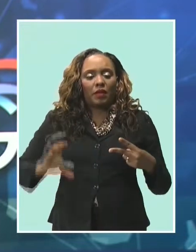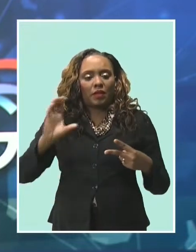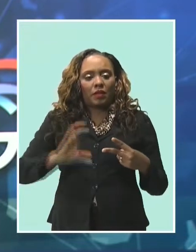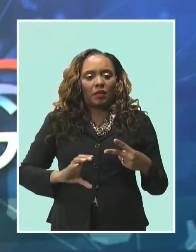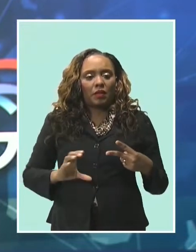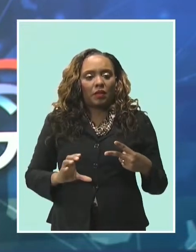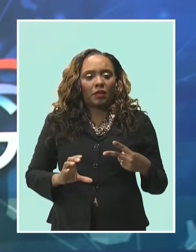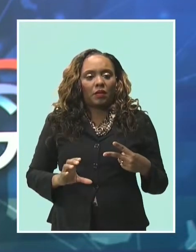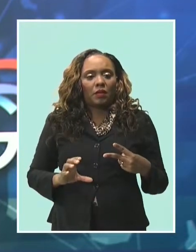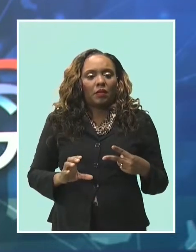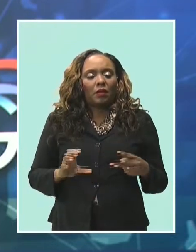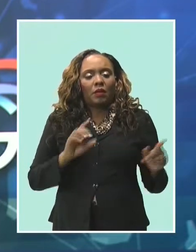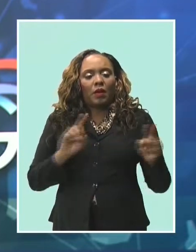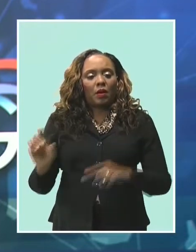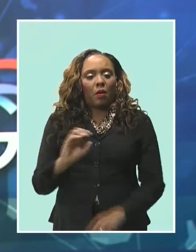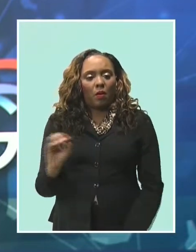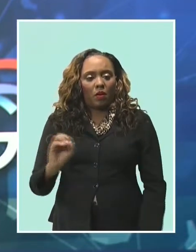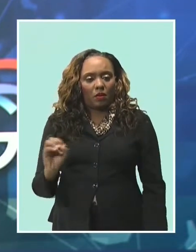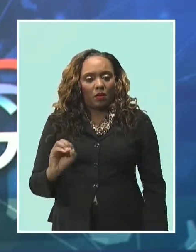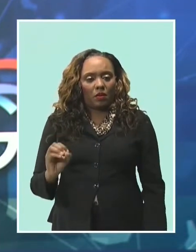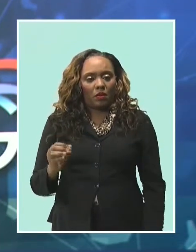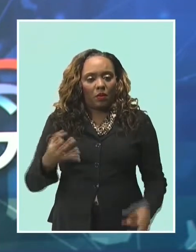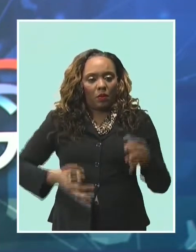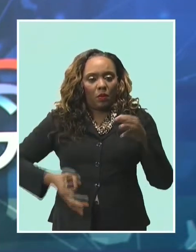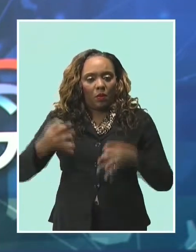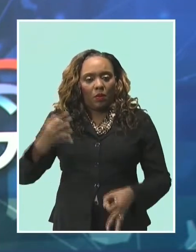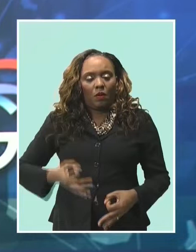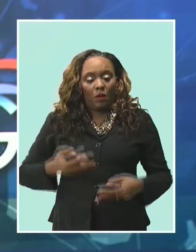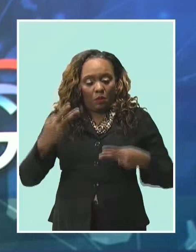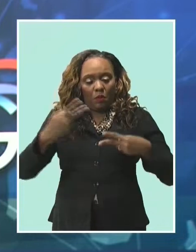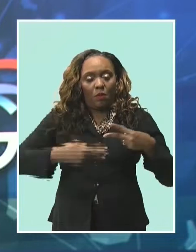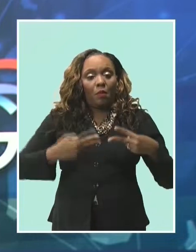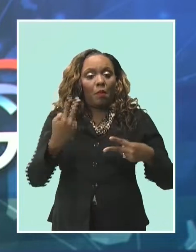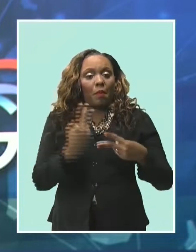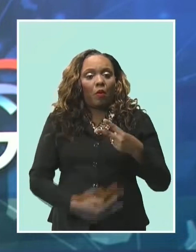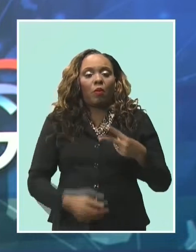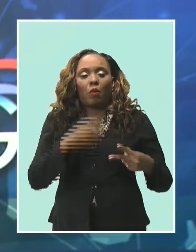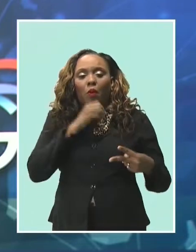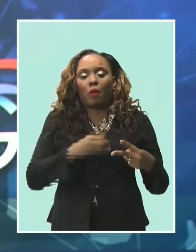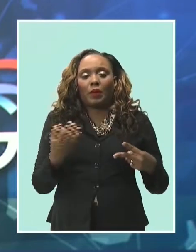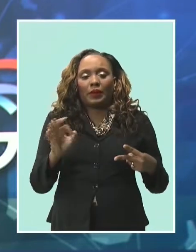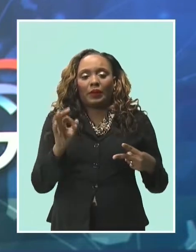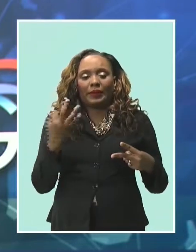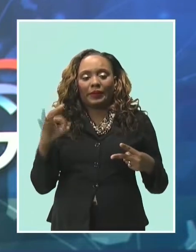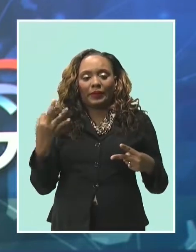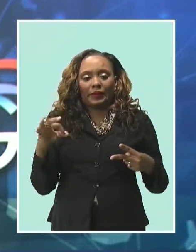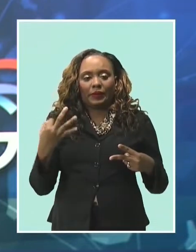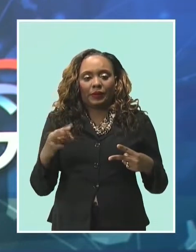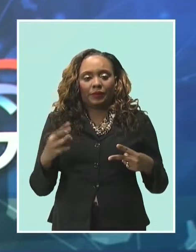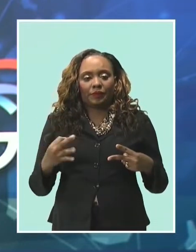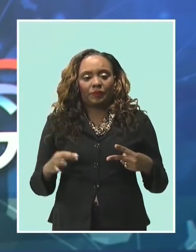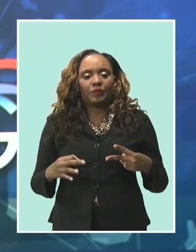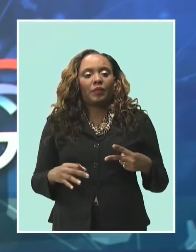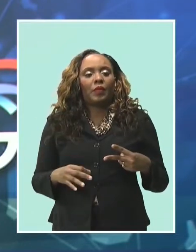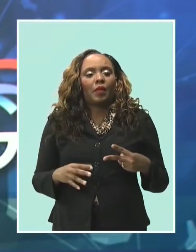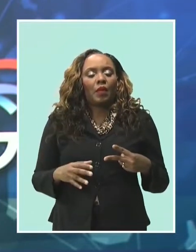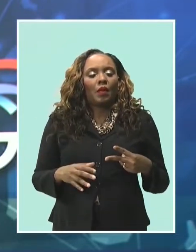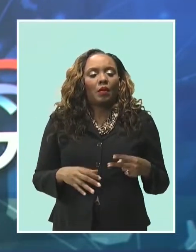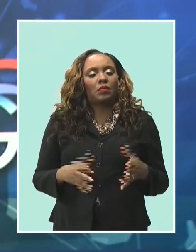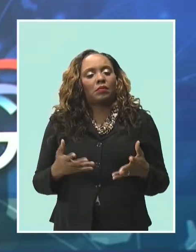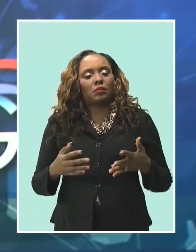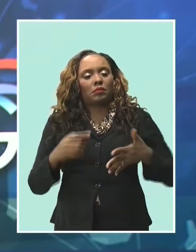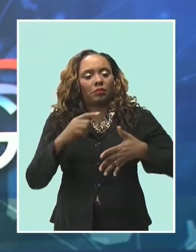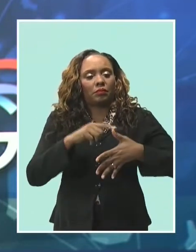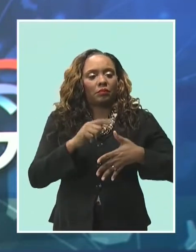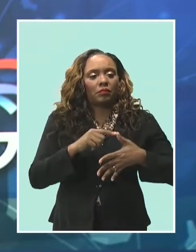at the Oistins Magistrates Court. The 19-year-olds were not required to plead to any of the offences, which include unlawfully wounding with intent to